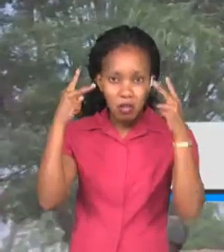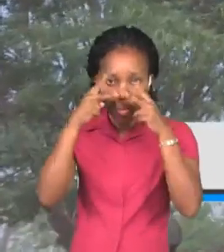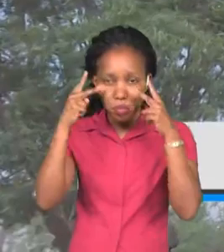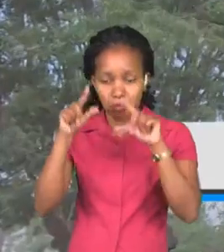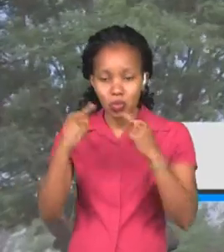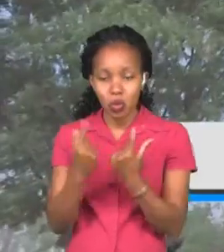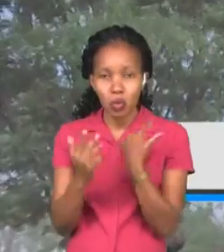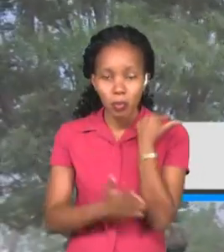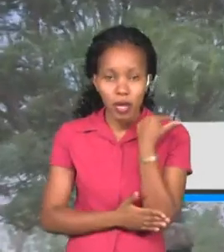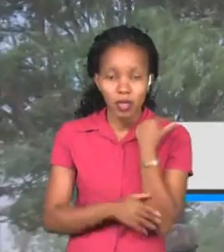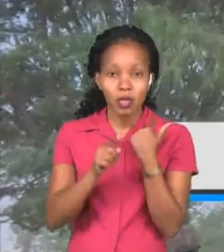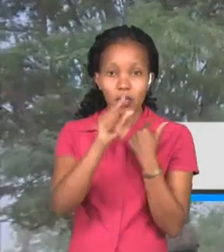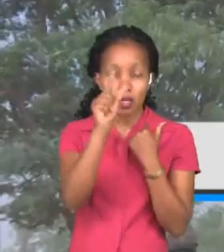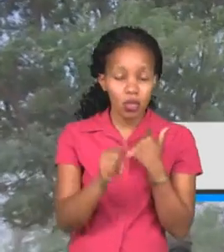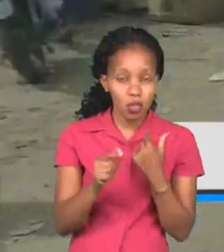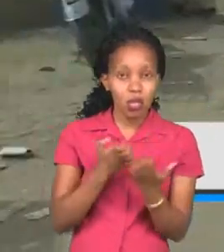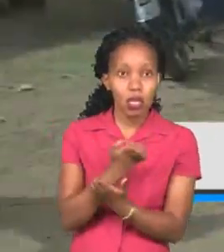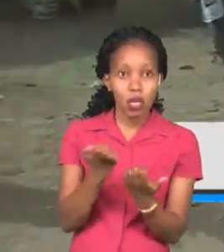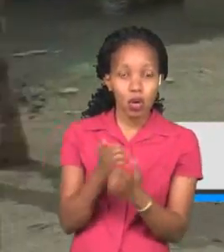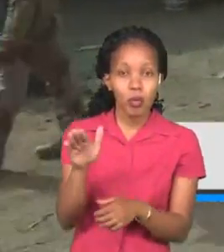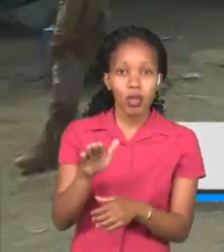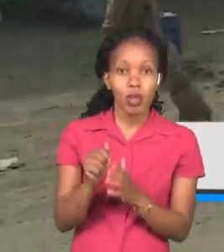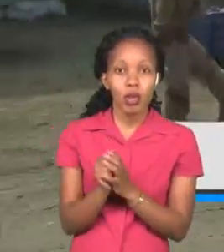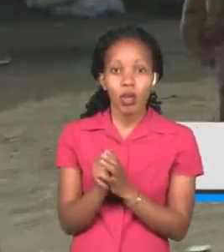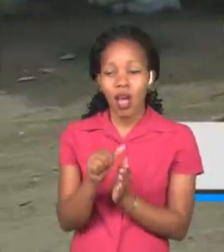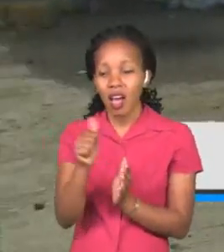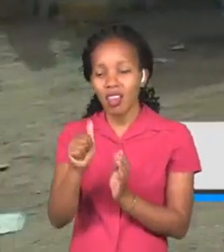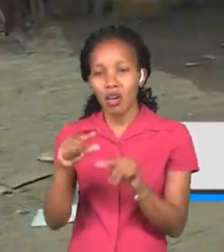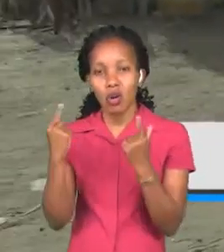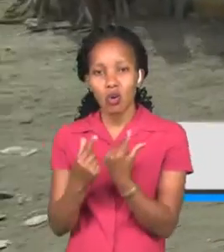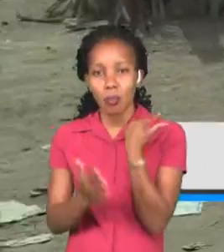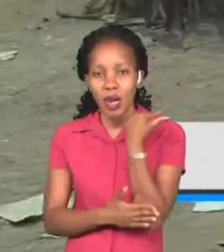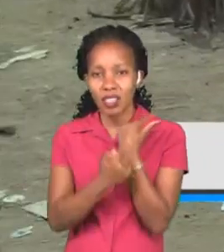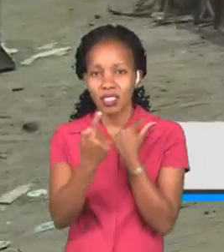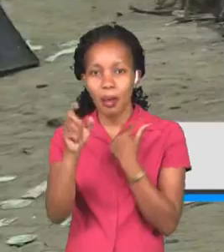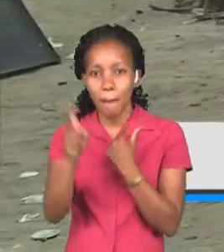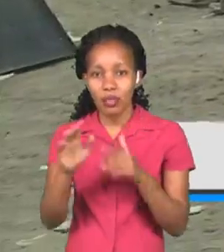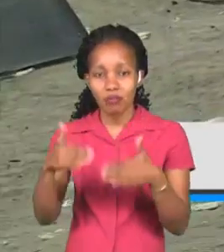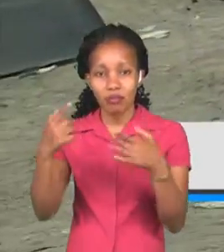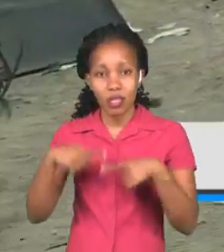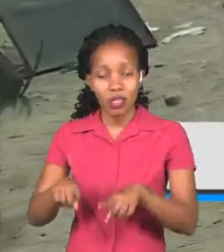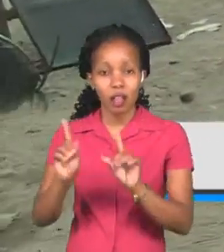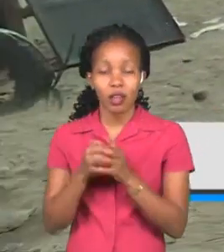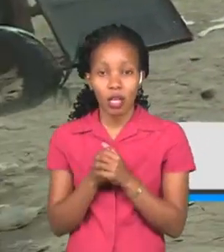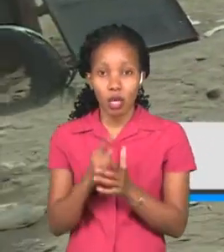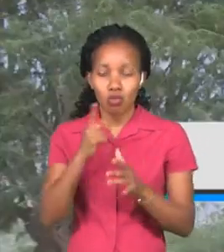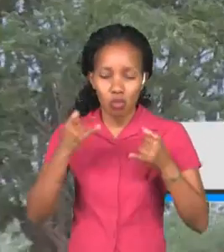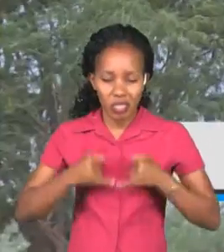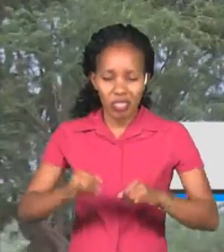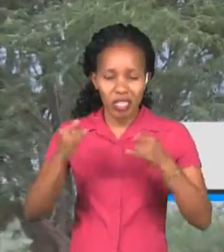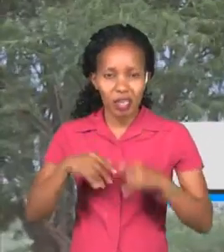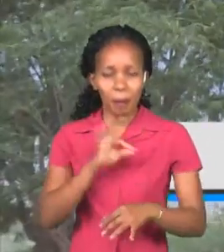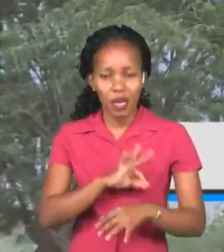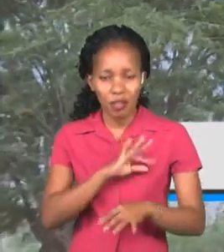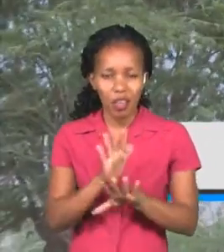Since Gossi is the region's economic hub, armed terrorist groups, like everyone else, need to supply themselves. And so they try to take advantage